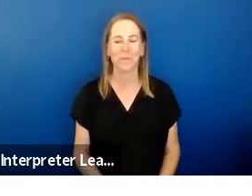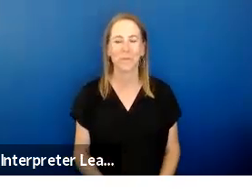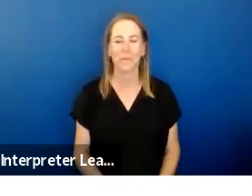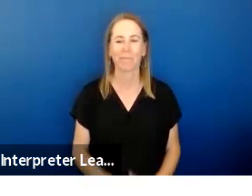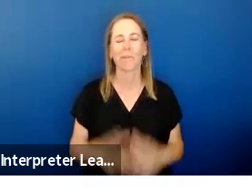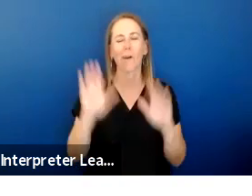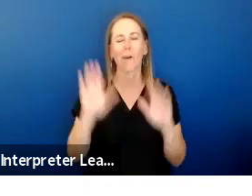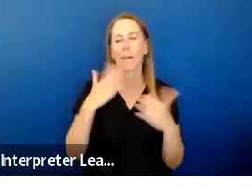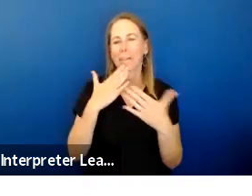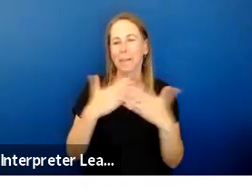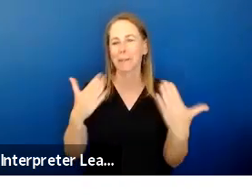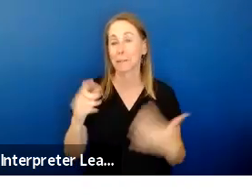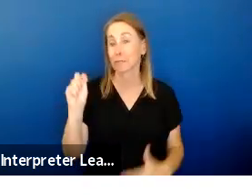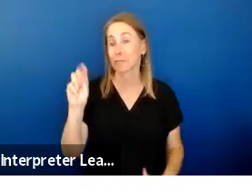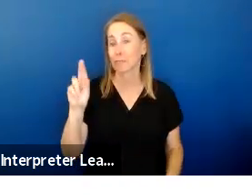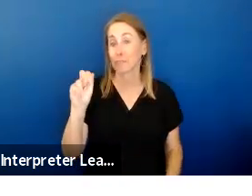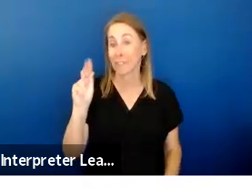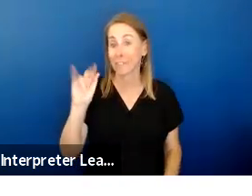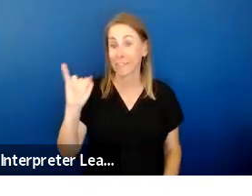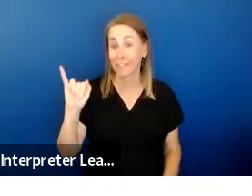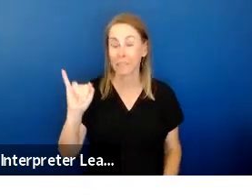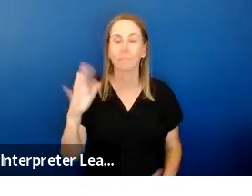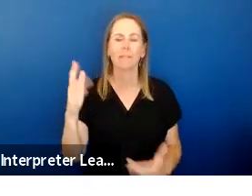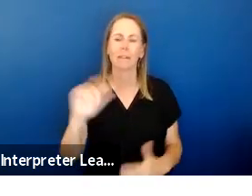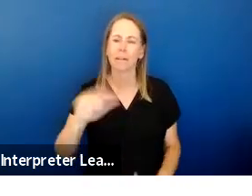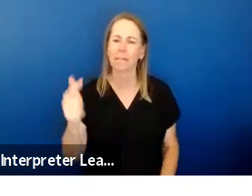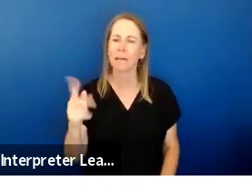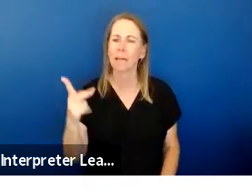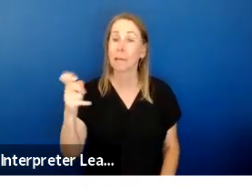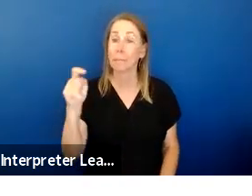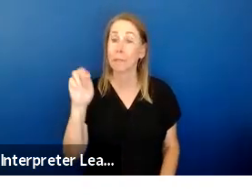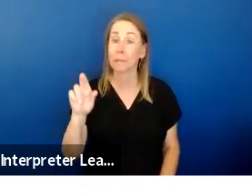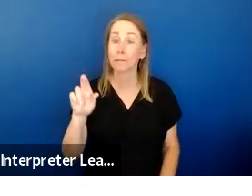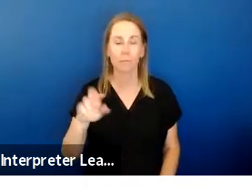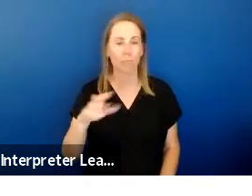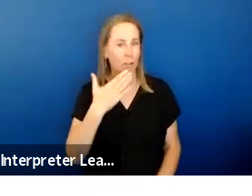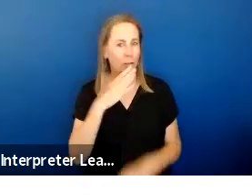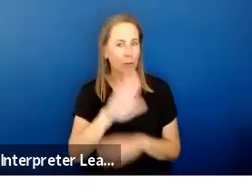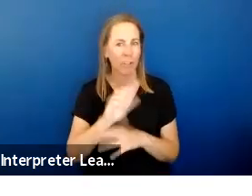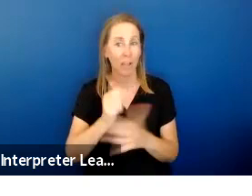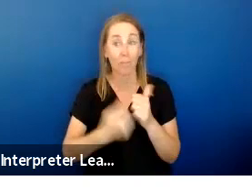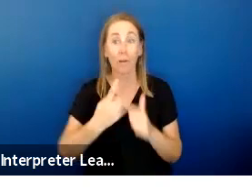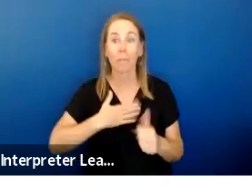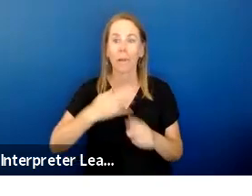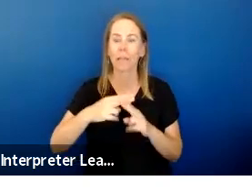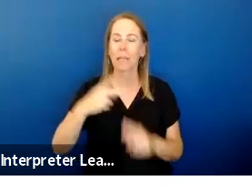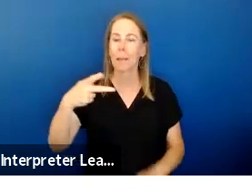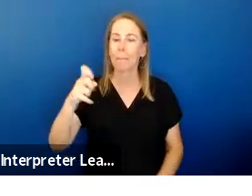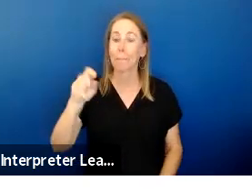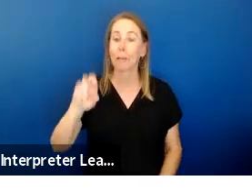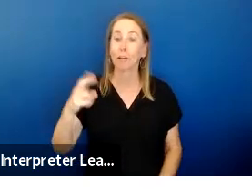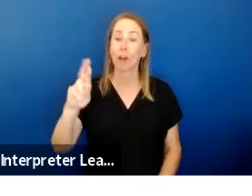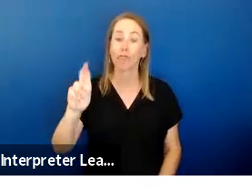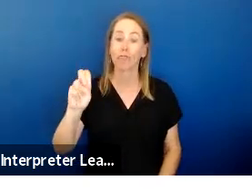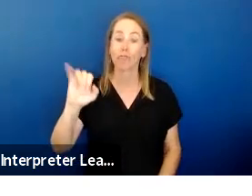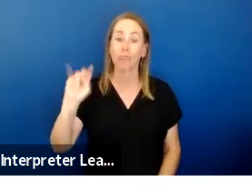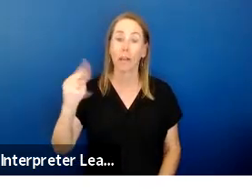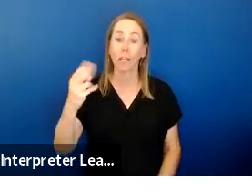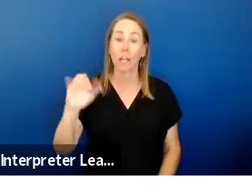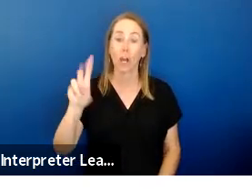Awesome, thanks so much, Tracy. And Peter. Good afternoon, everybody. My name is Peter Reinhardt, and I work